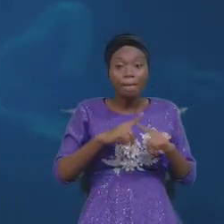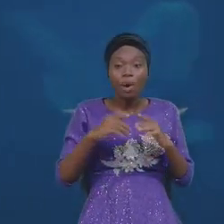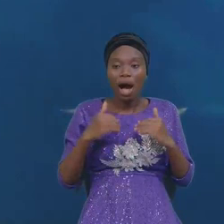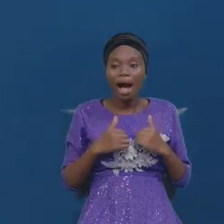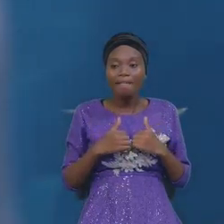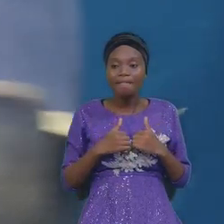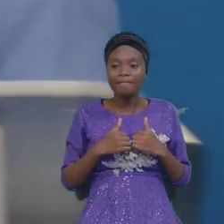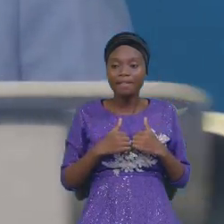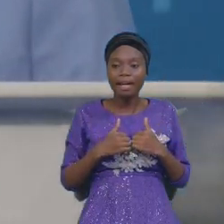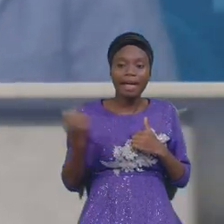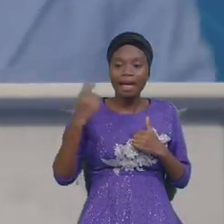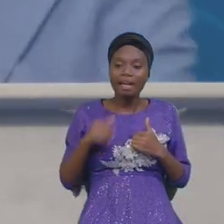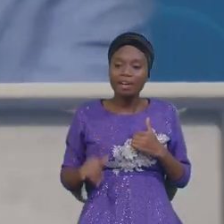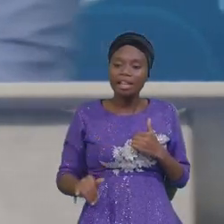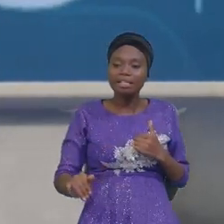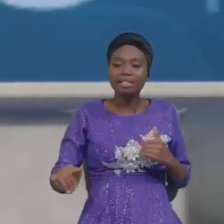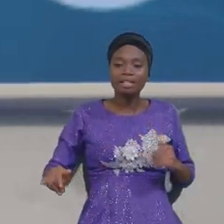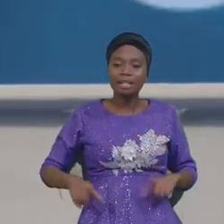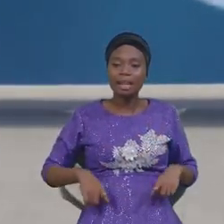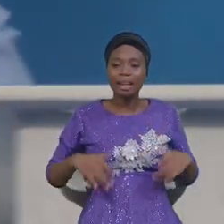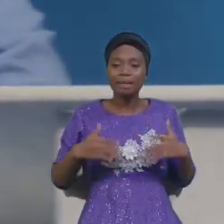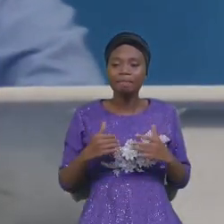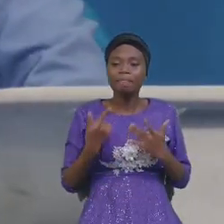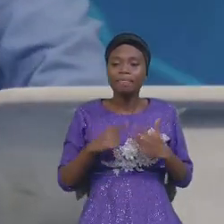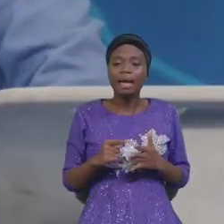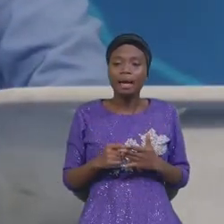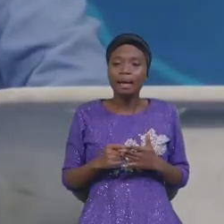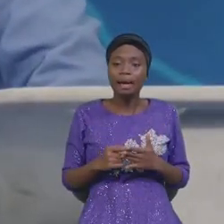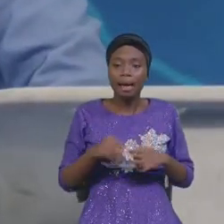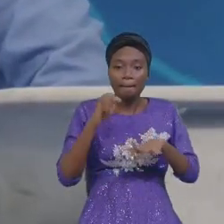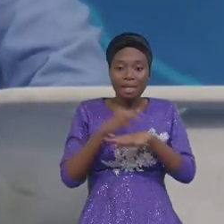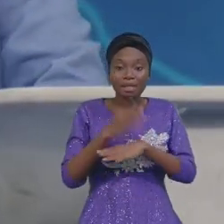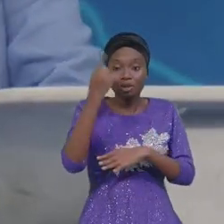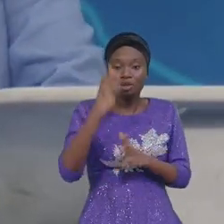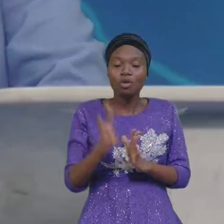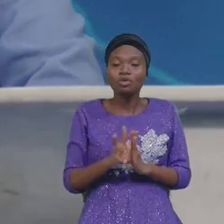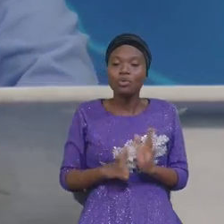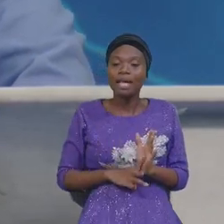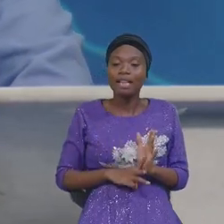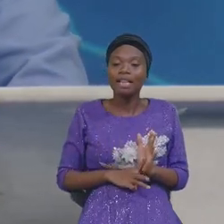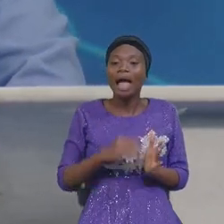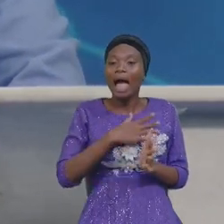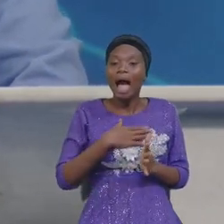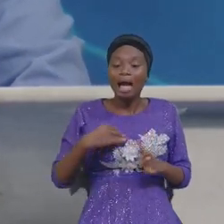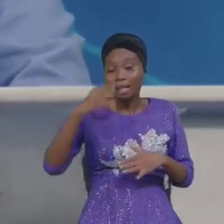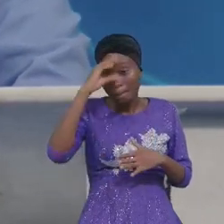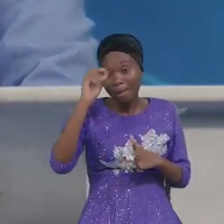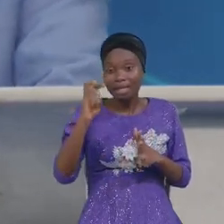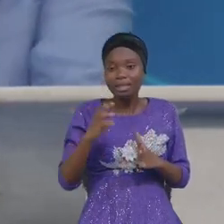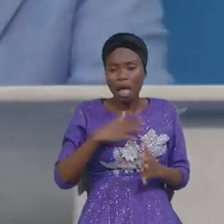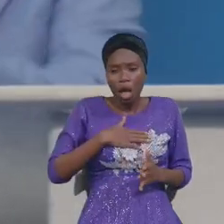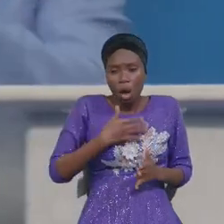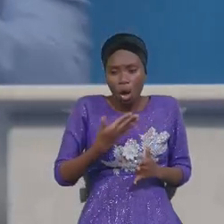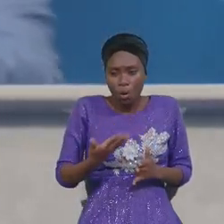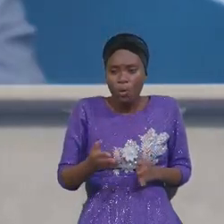have everlasting life. The message, God's will and man's willingness.